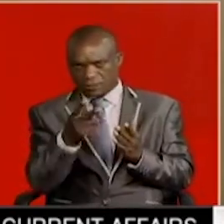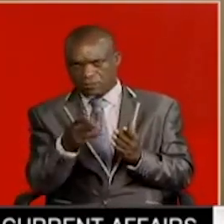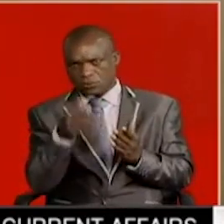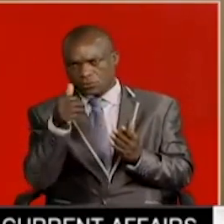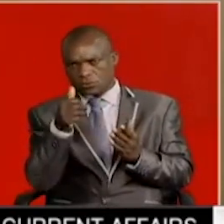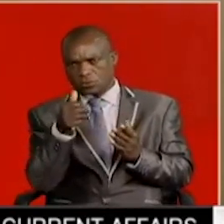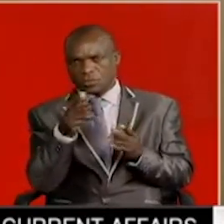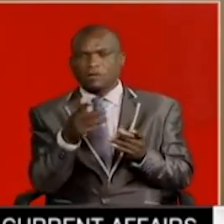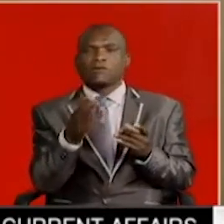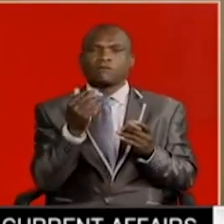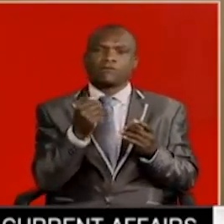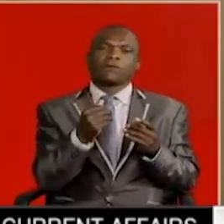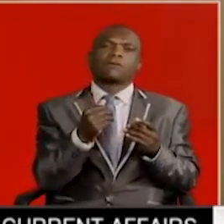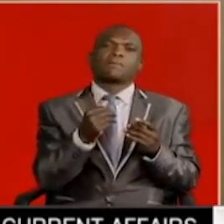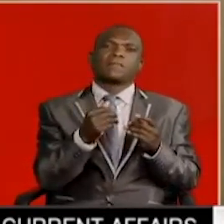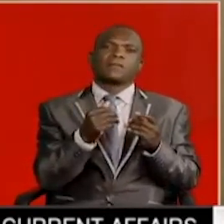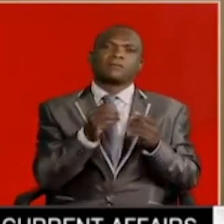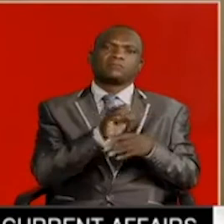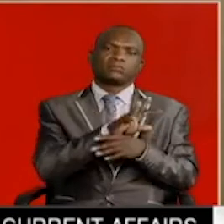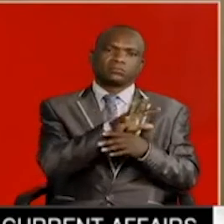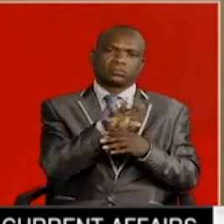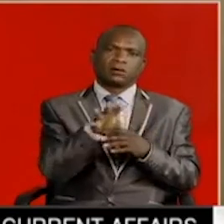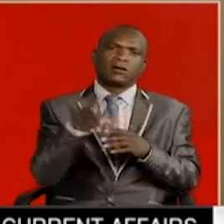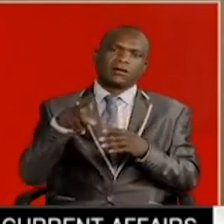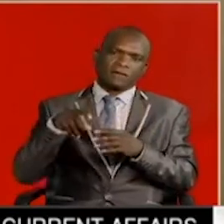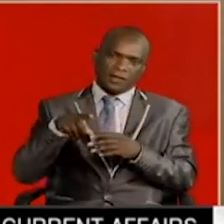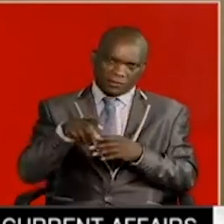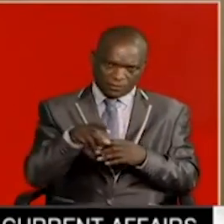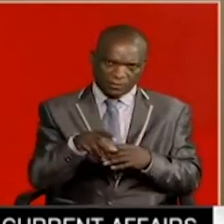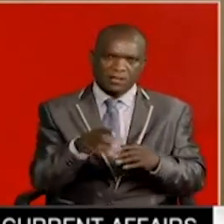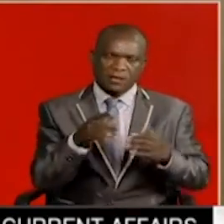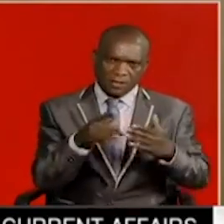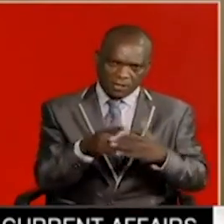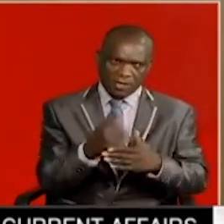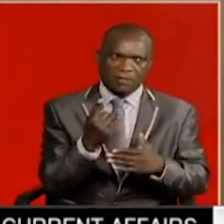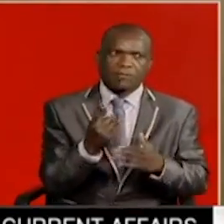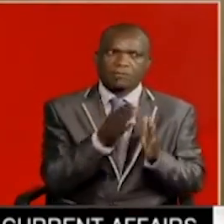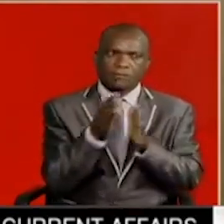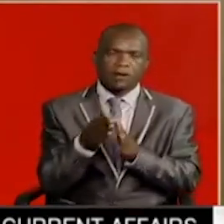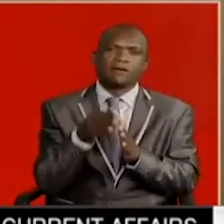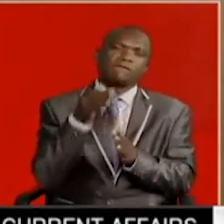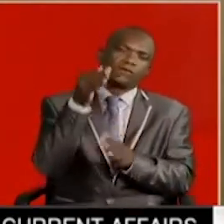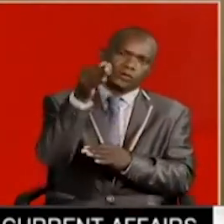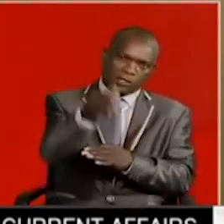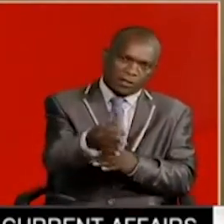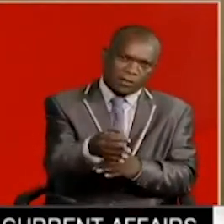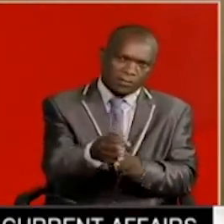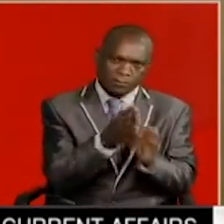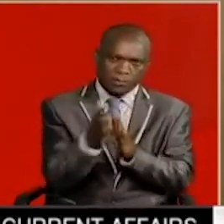the introduction of COVID-19 vaccine and help inform future introductions.